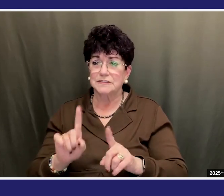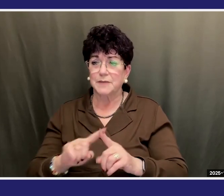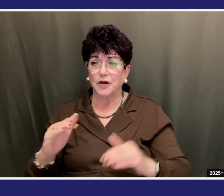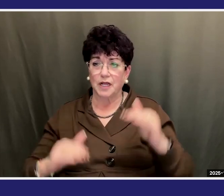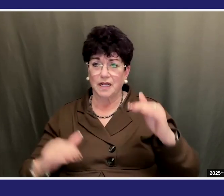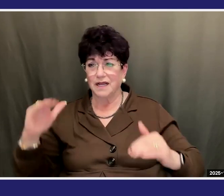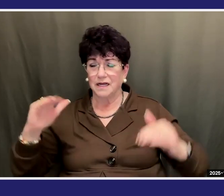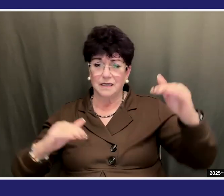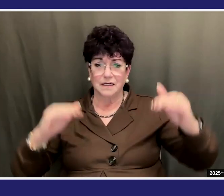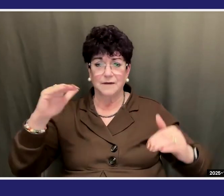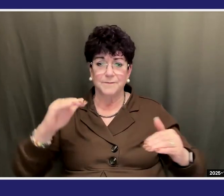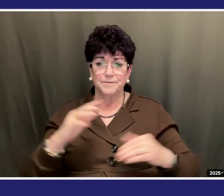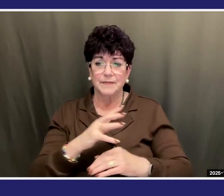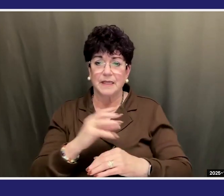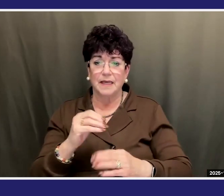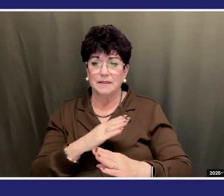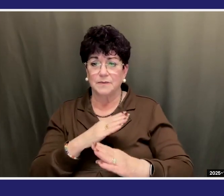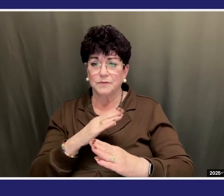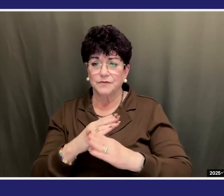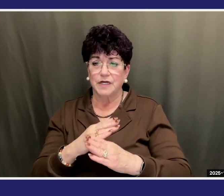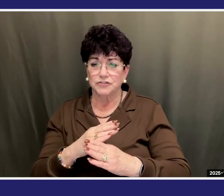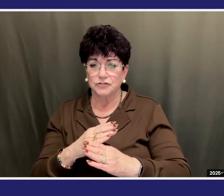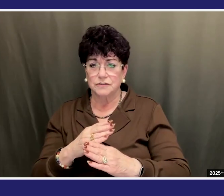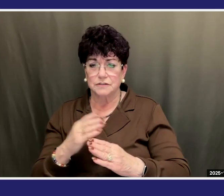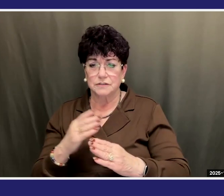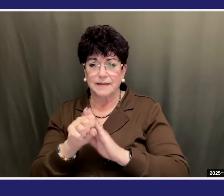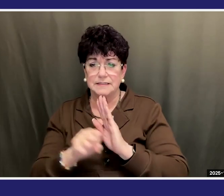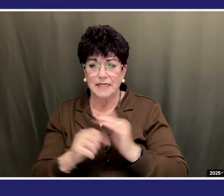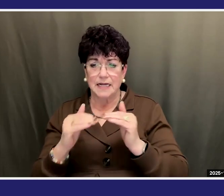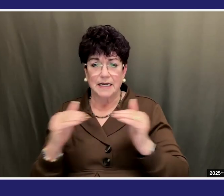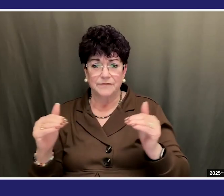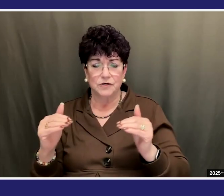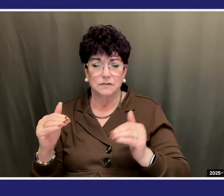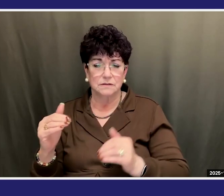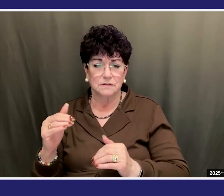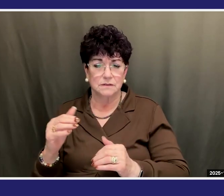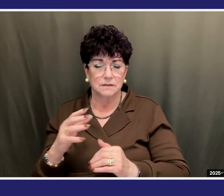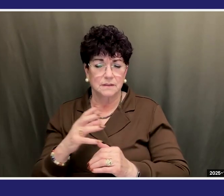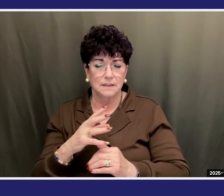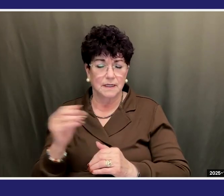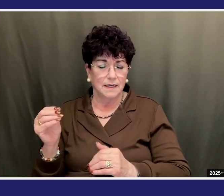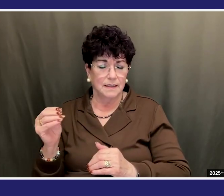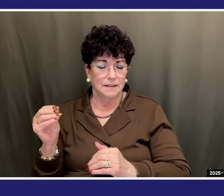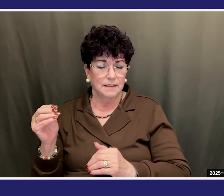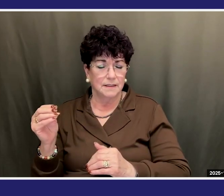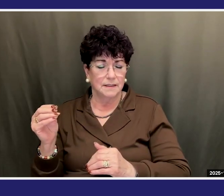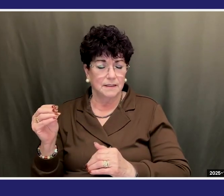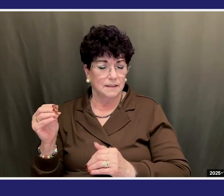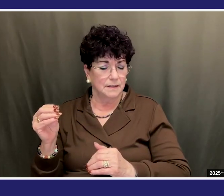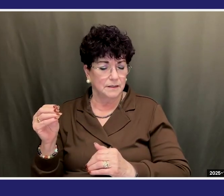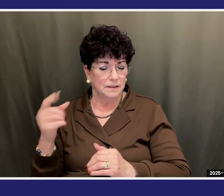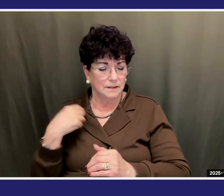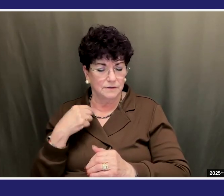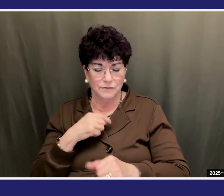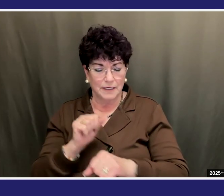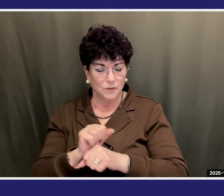level. Aquí en And el here proyecto in the program Mixteco Mixteco, apoyamos en we've el área de salud worked with mental y domestic violencia violence and mental doméstica, health, serving sirviendo a las indigenous